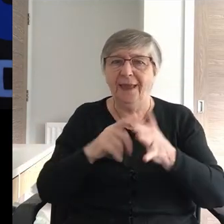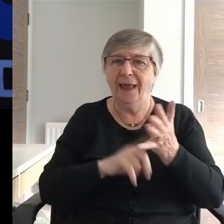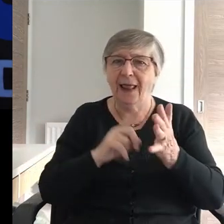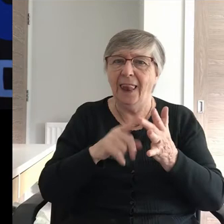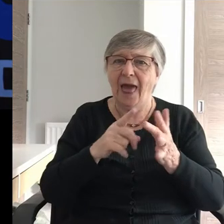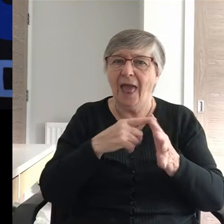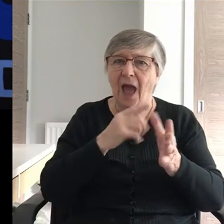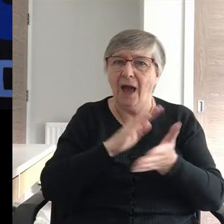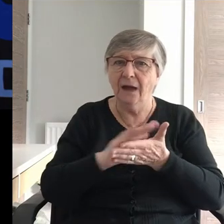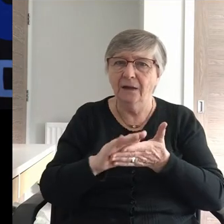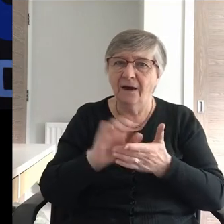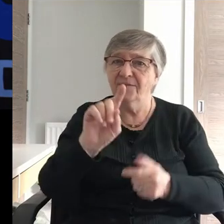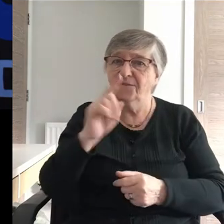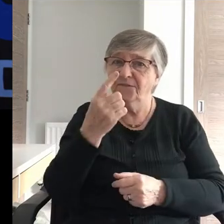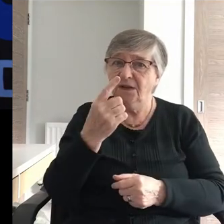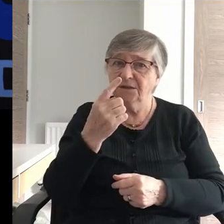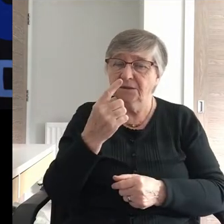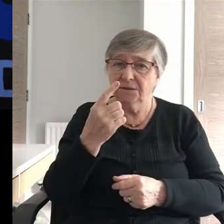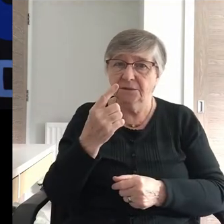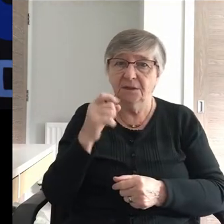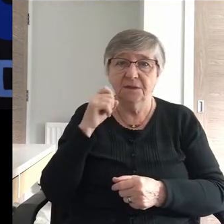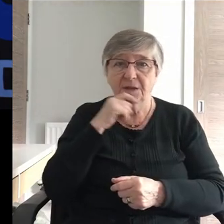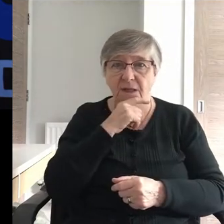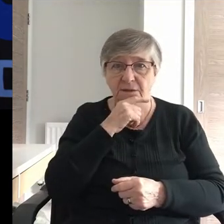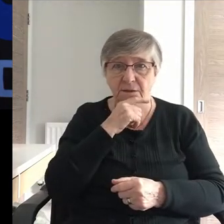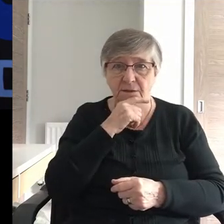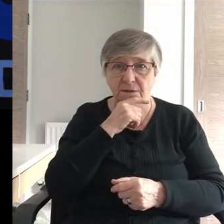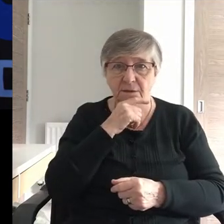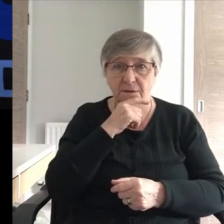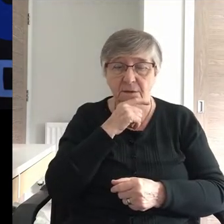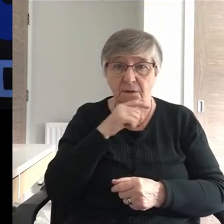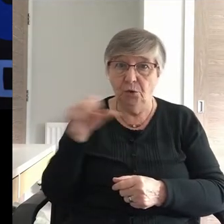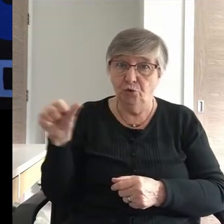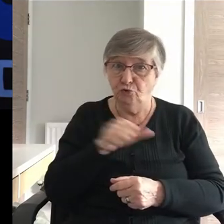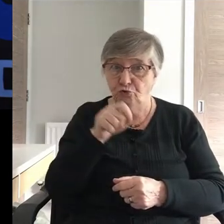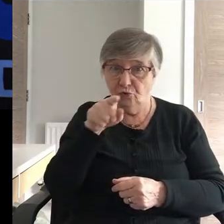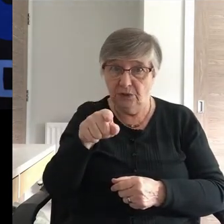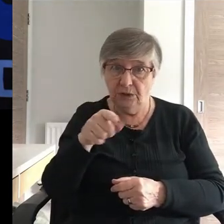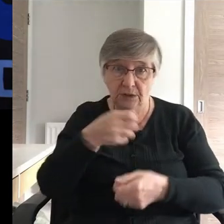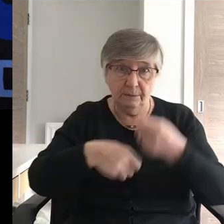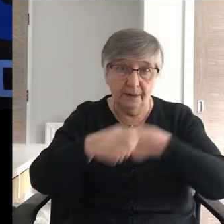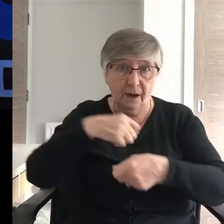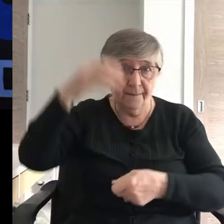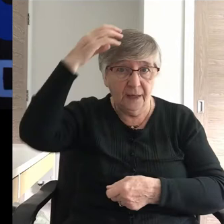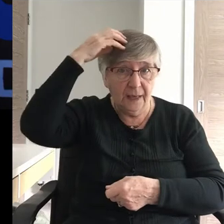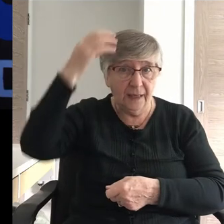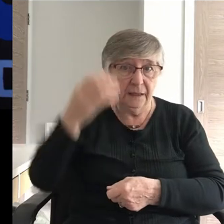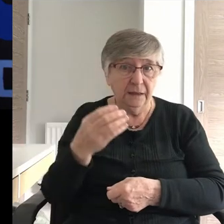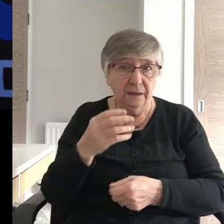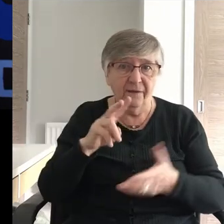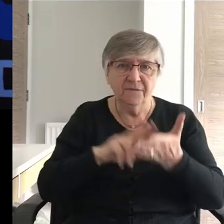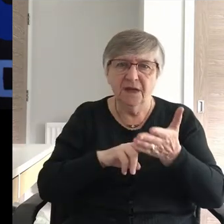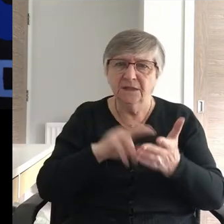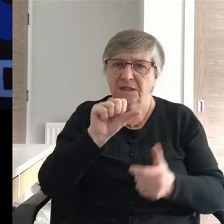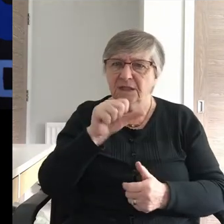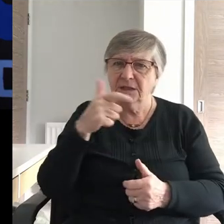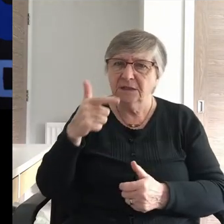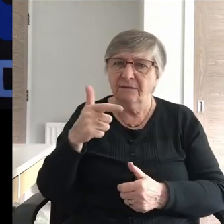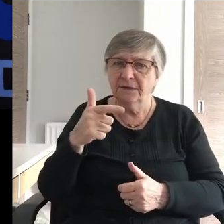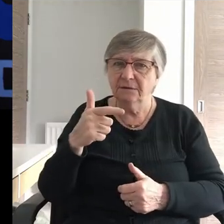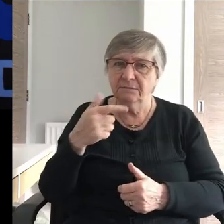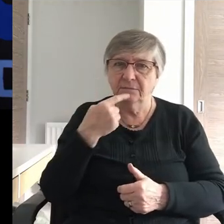Eliab was the first one, Jesse's firstborn. Should he be the chosen one? But verses 6 and